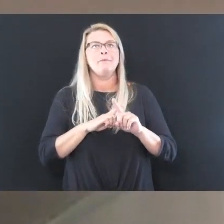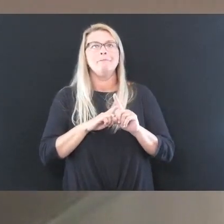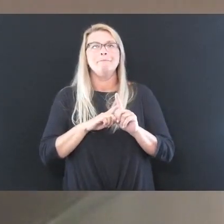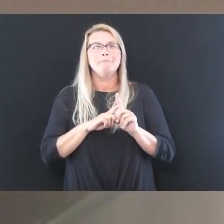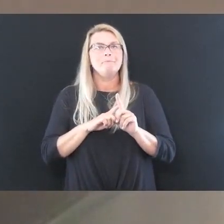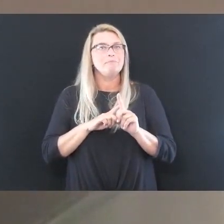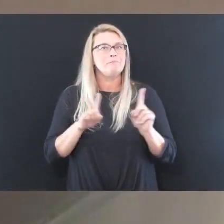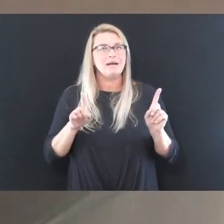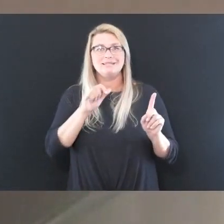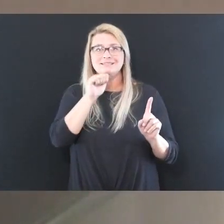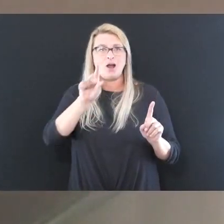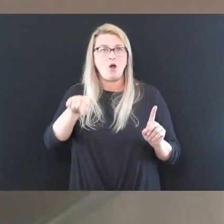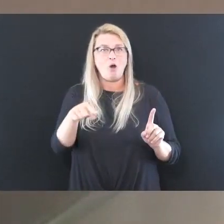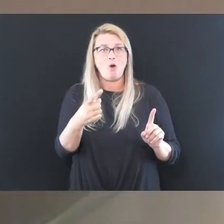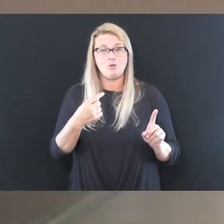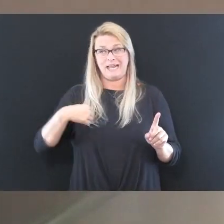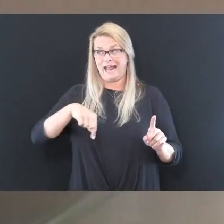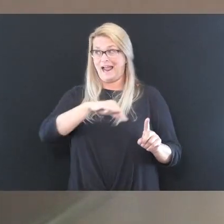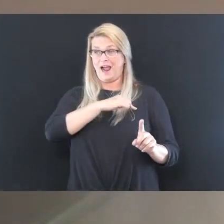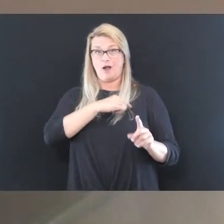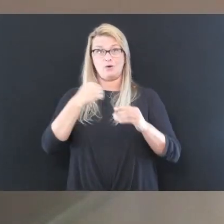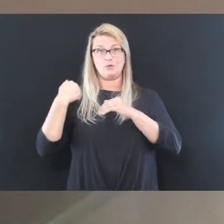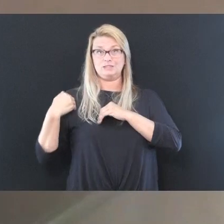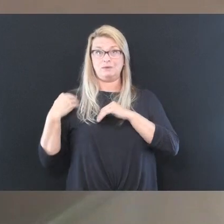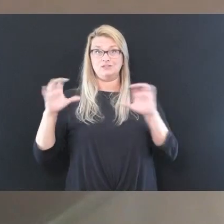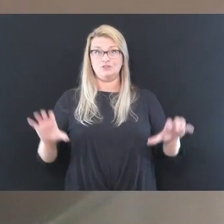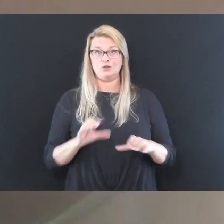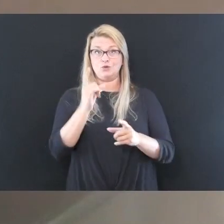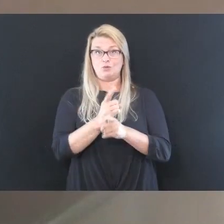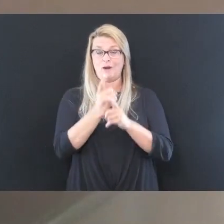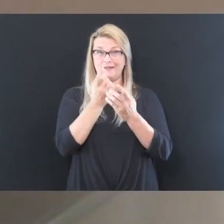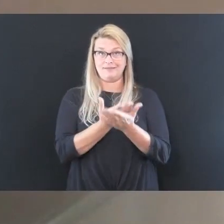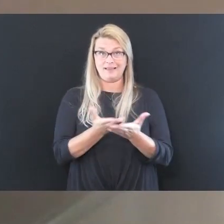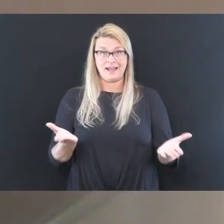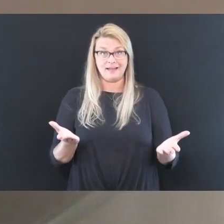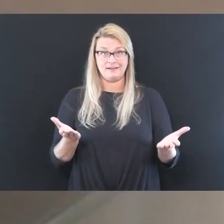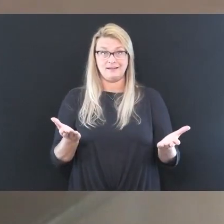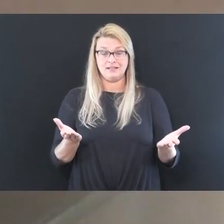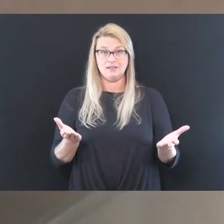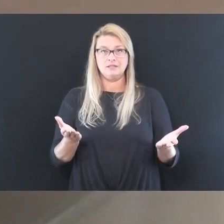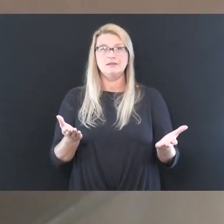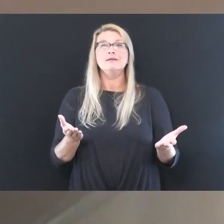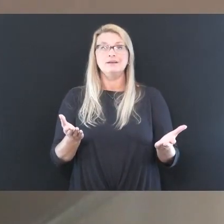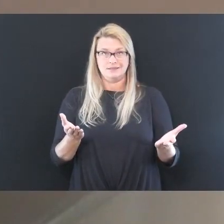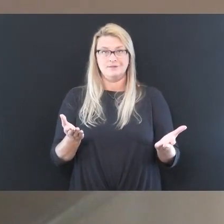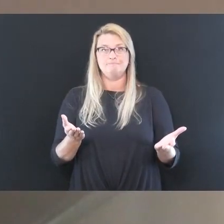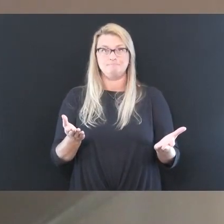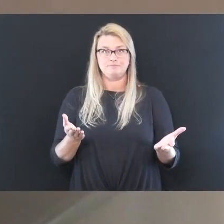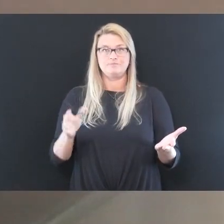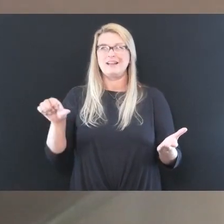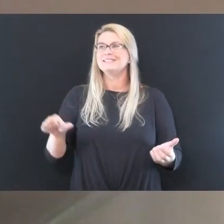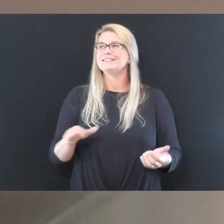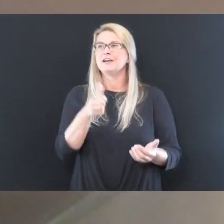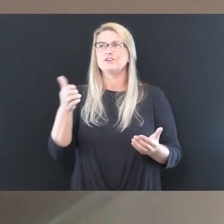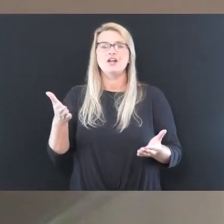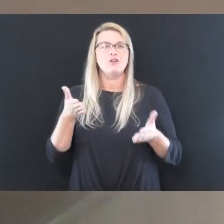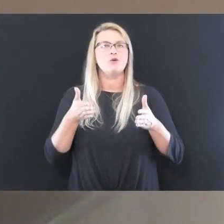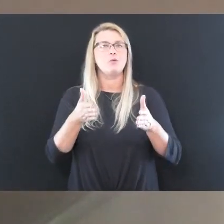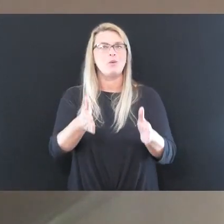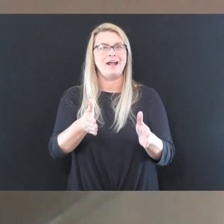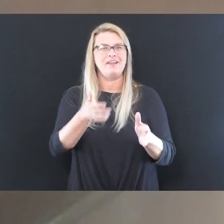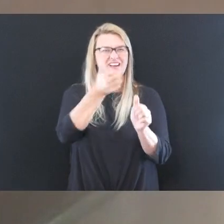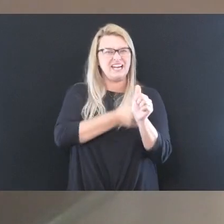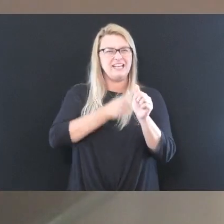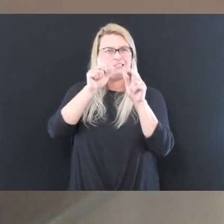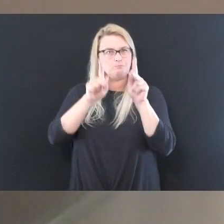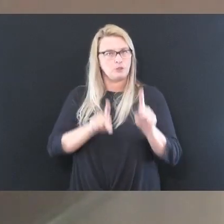not just our responsibility to do the right thing for people in our community, but it's really another way that each